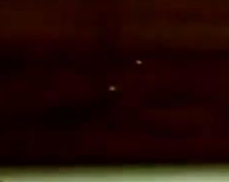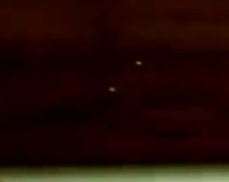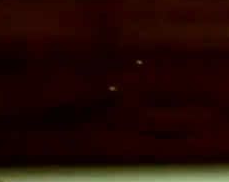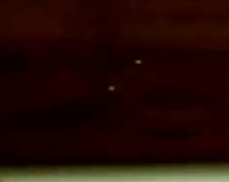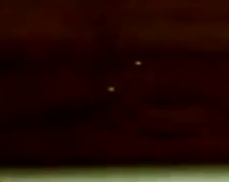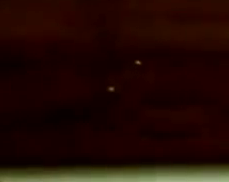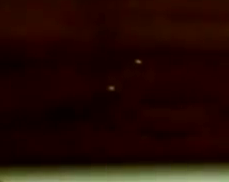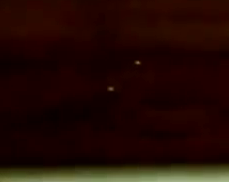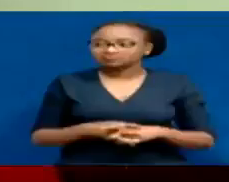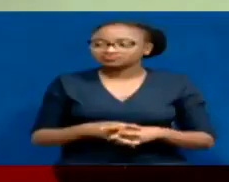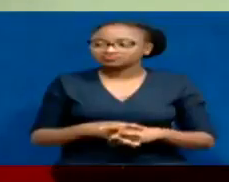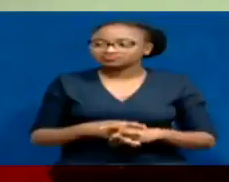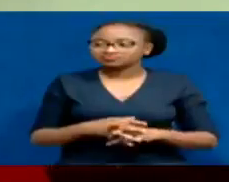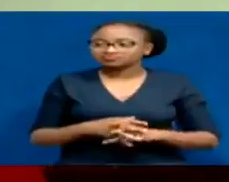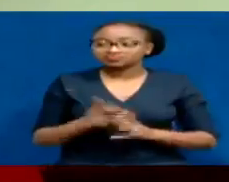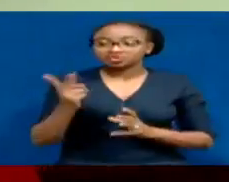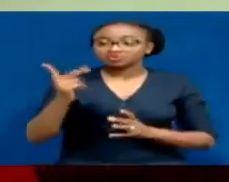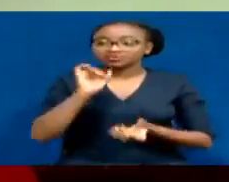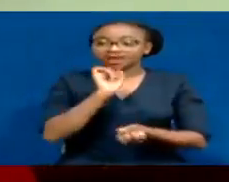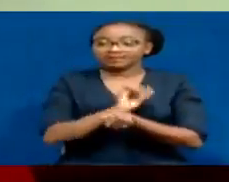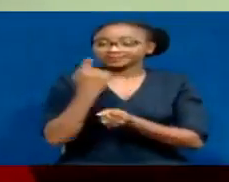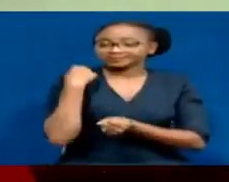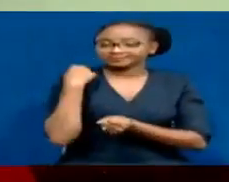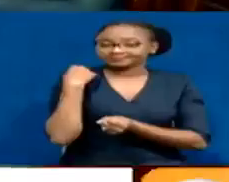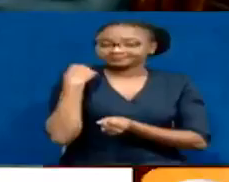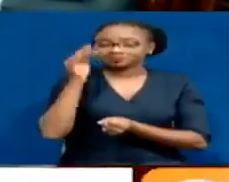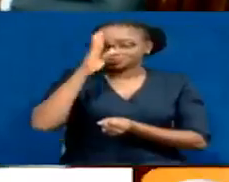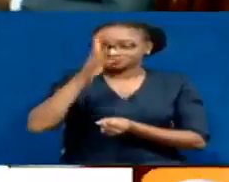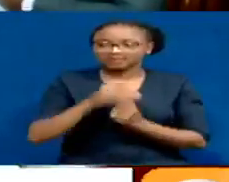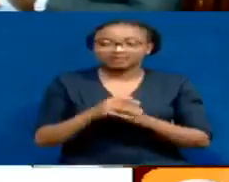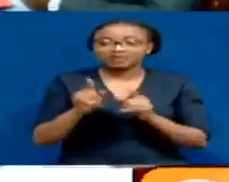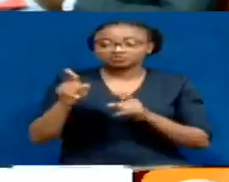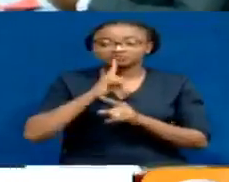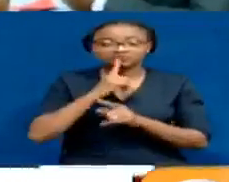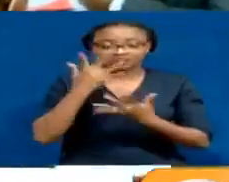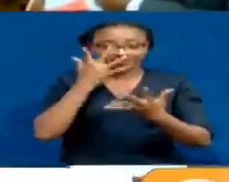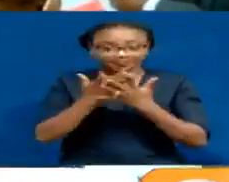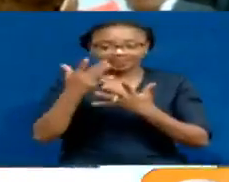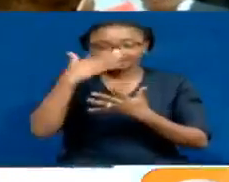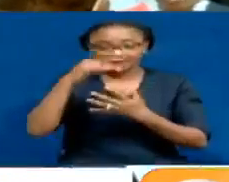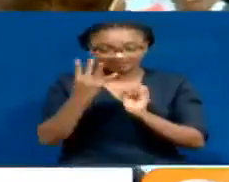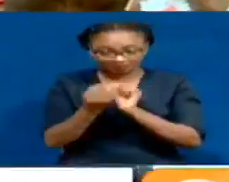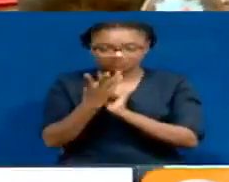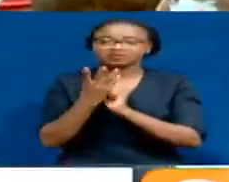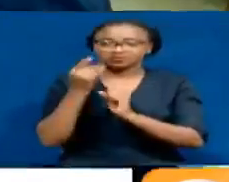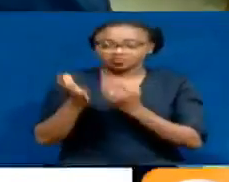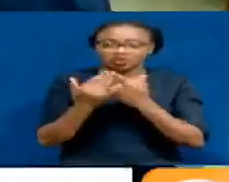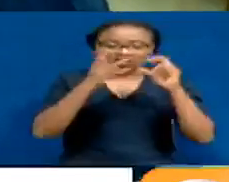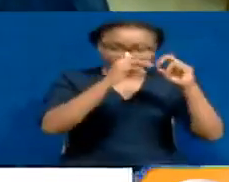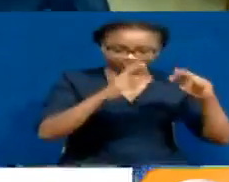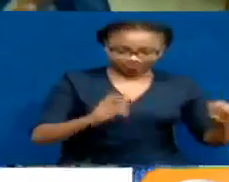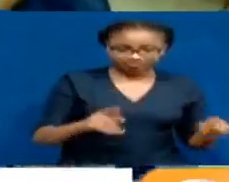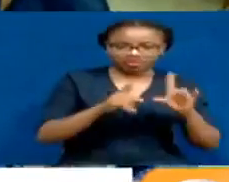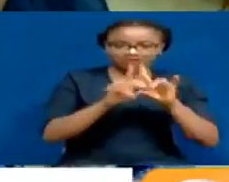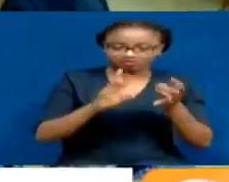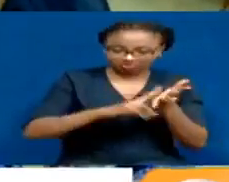in Kinangop, where they were evading arrest since last week. Prosecutors say that the 14 days will allow them to conduct a parade for